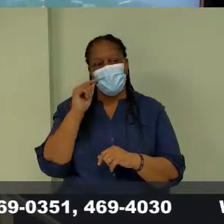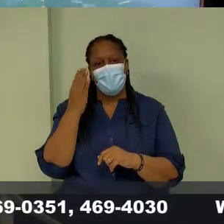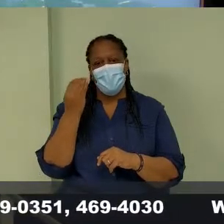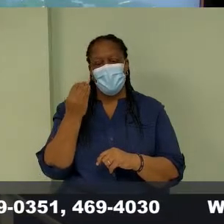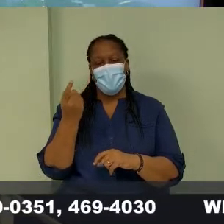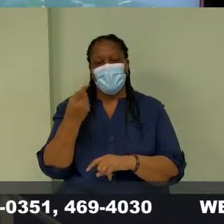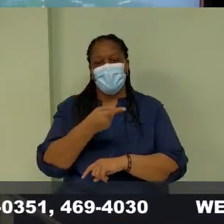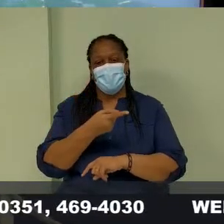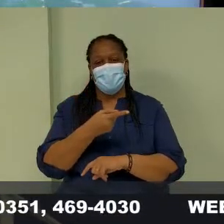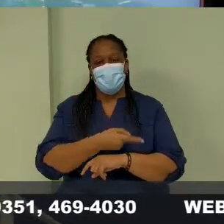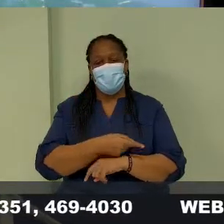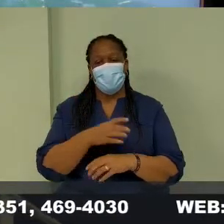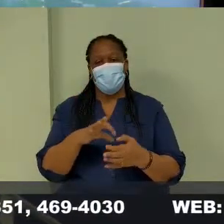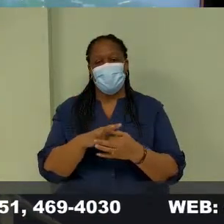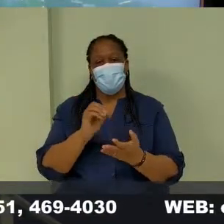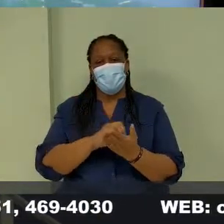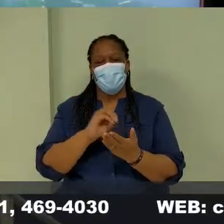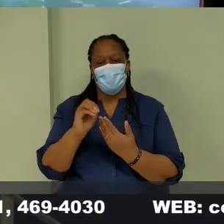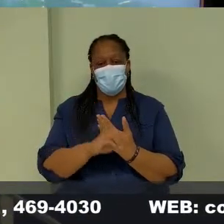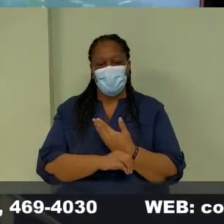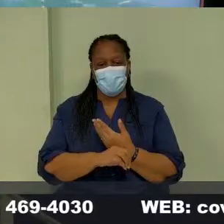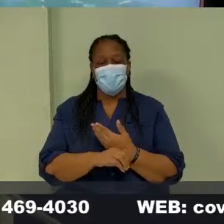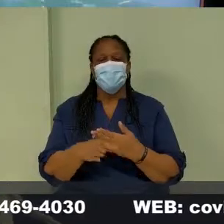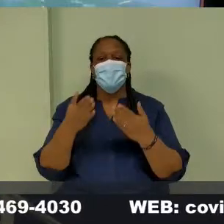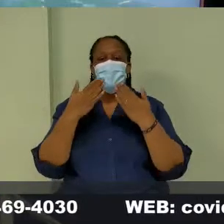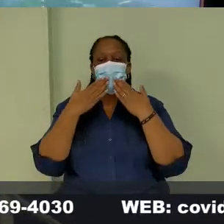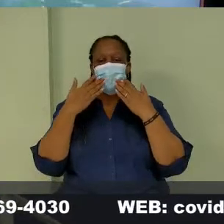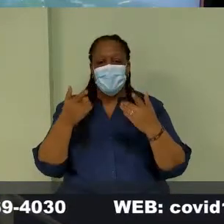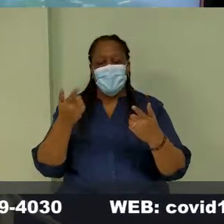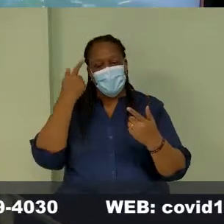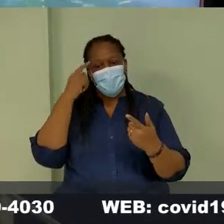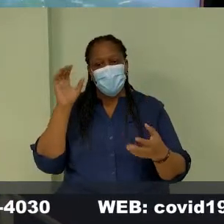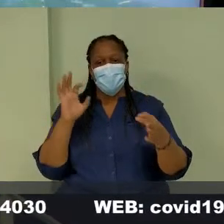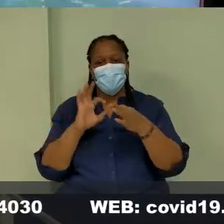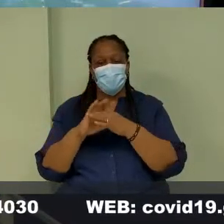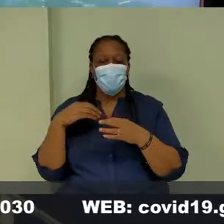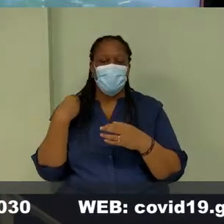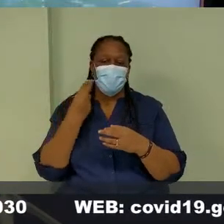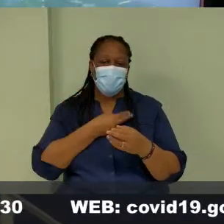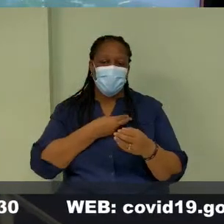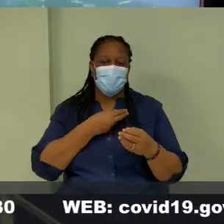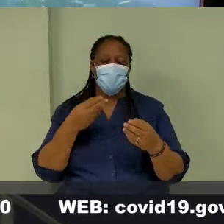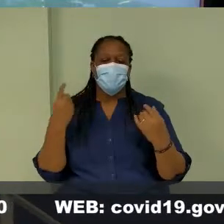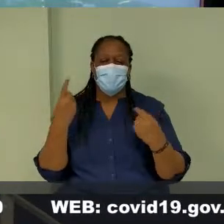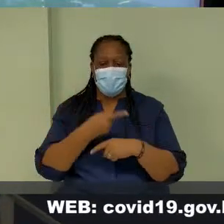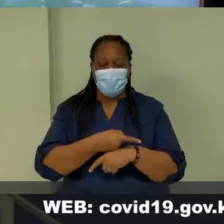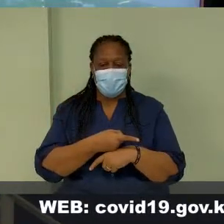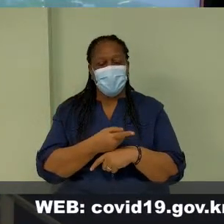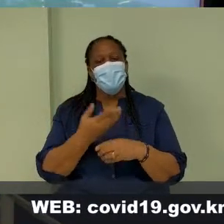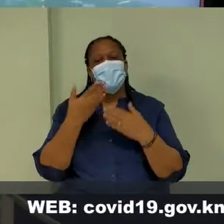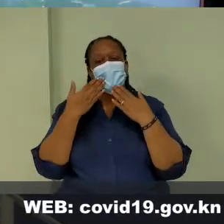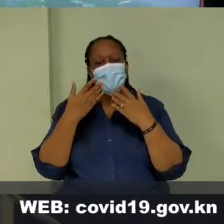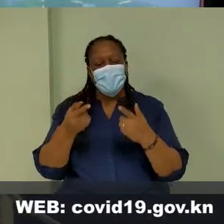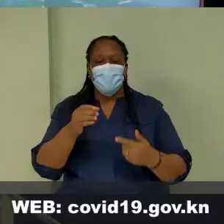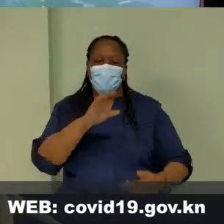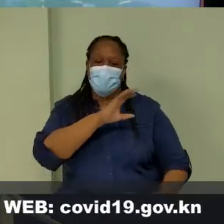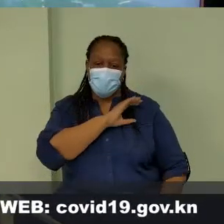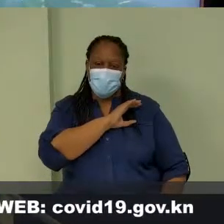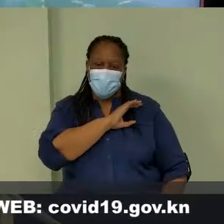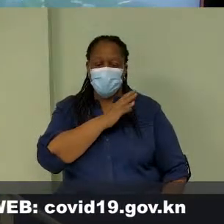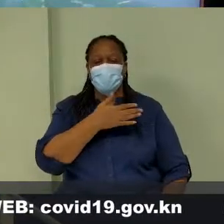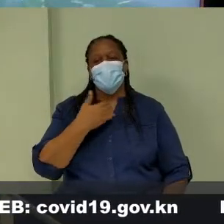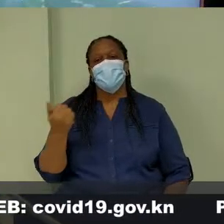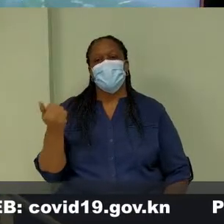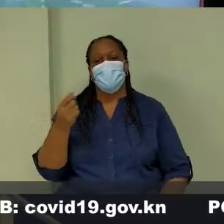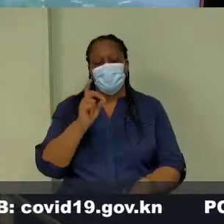October 2020. Thank you very much for joining us today. Thanks to Superintendent Henry, our CMO,